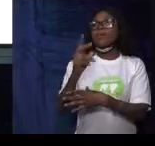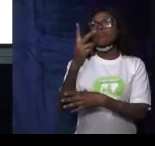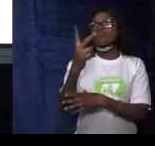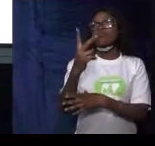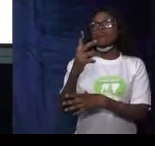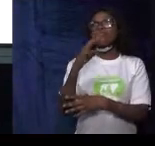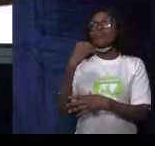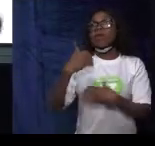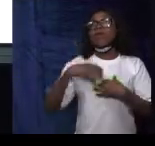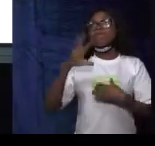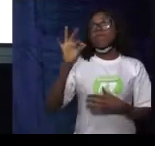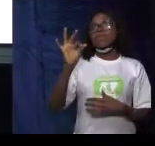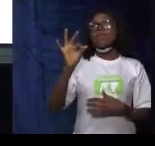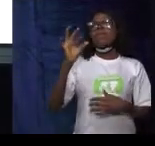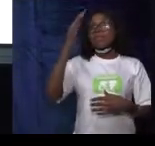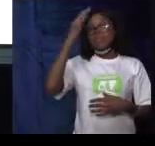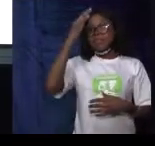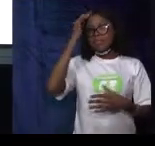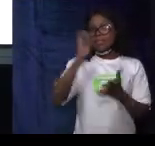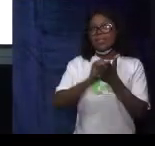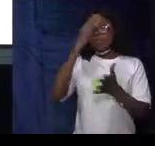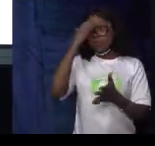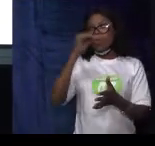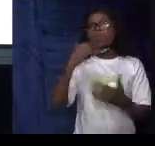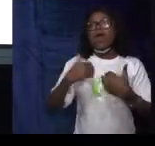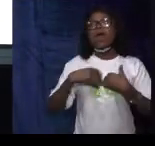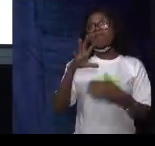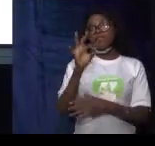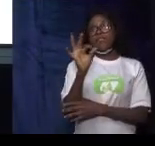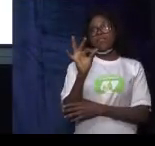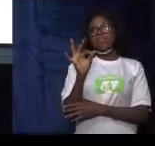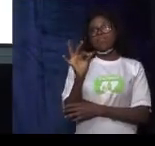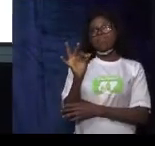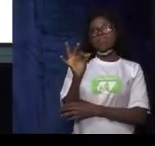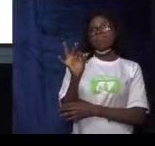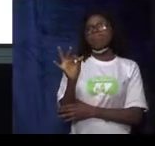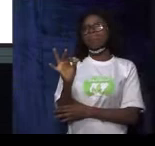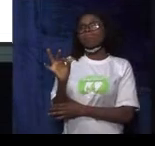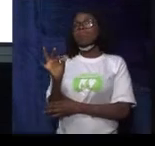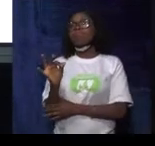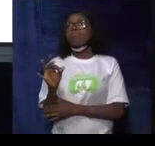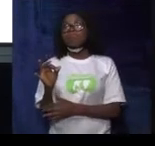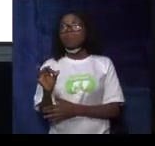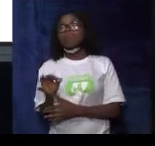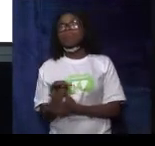you 19. That is why 19 is our median.